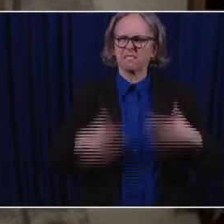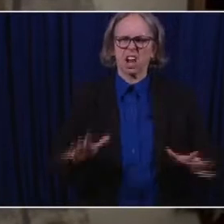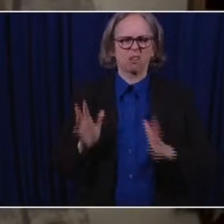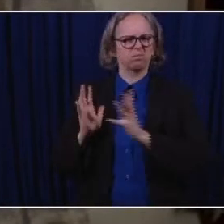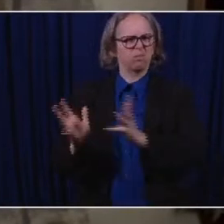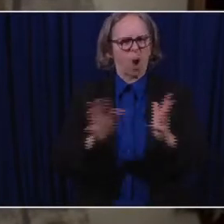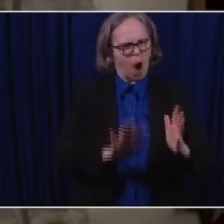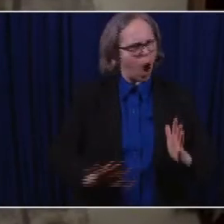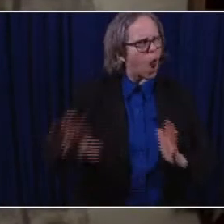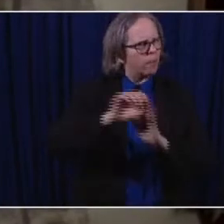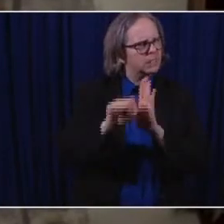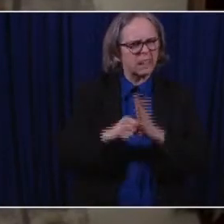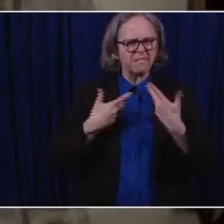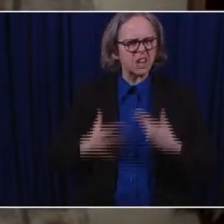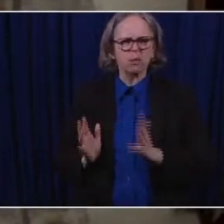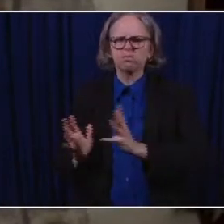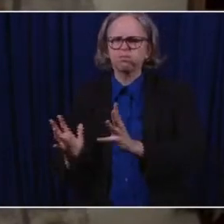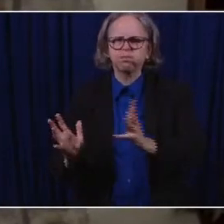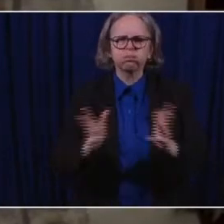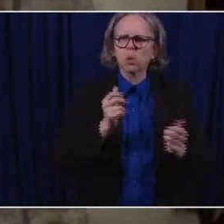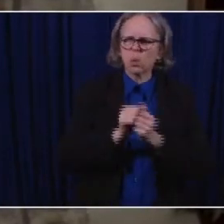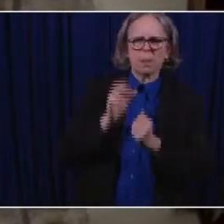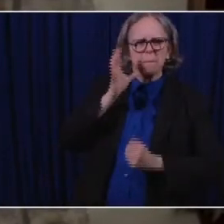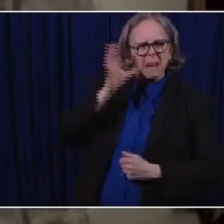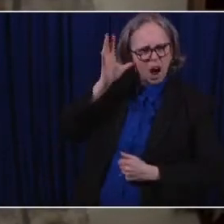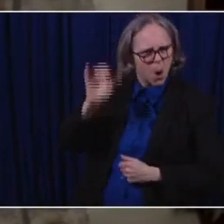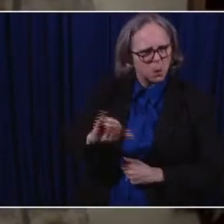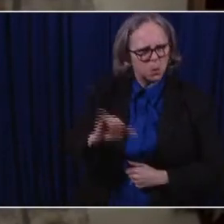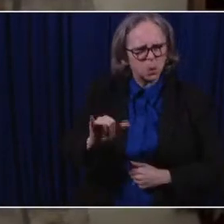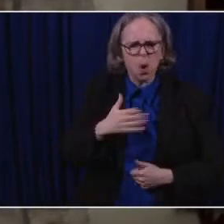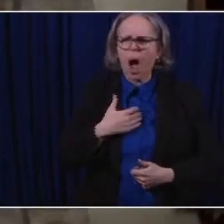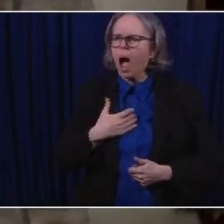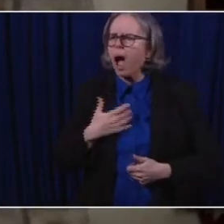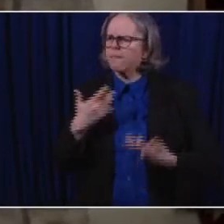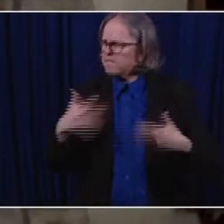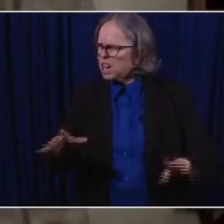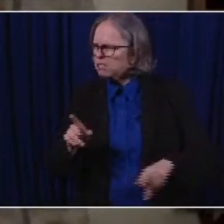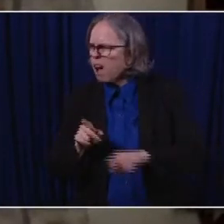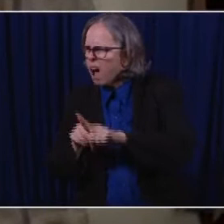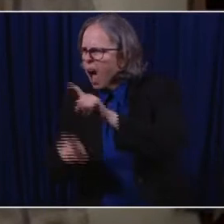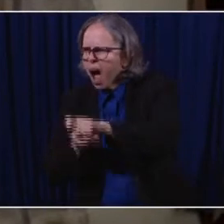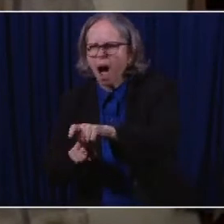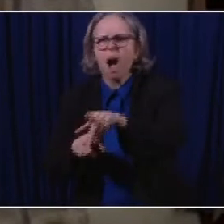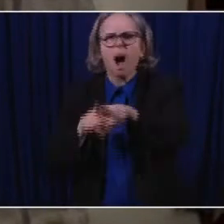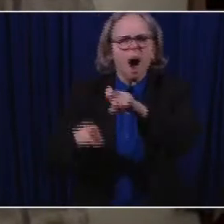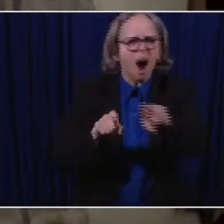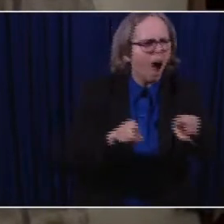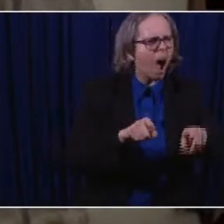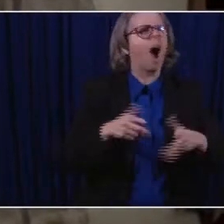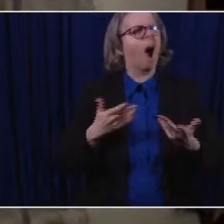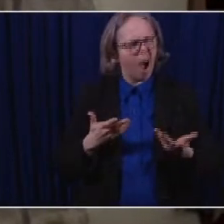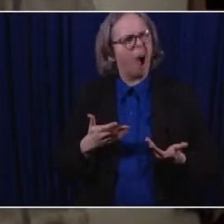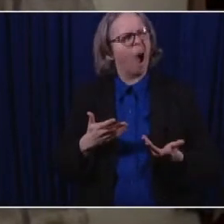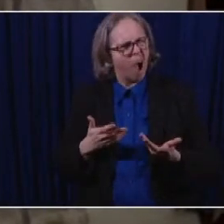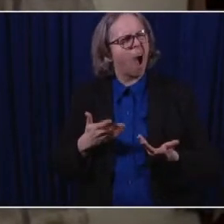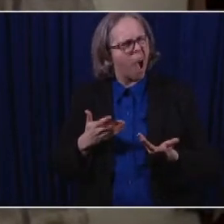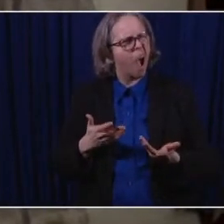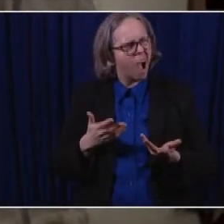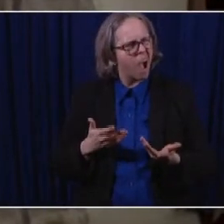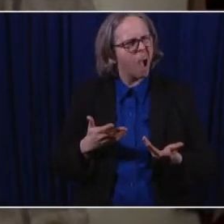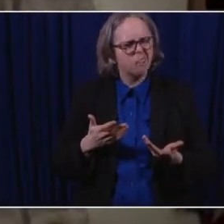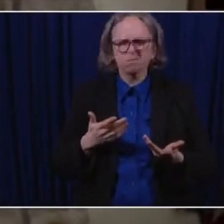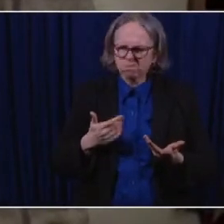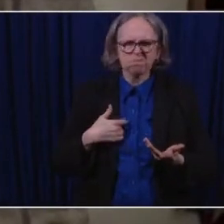talk to parents to have a pretty good feel that there were a lot of kids who were just not doing very